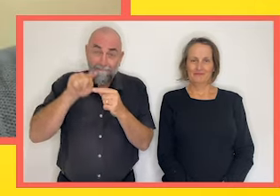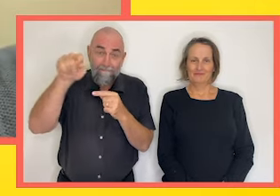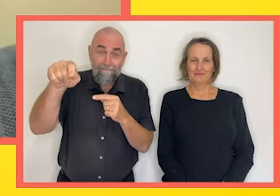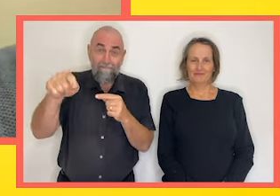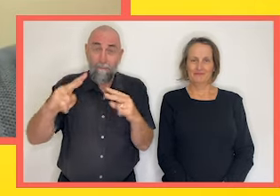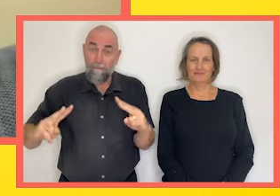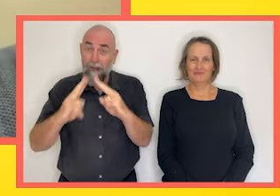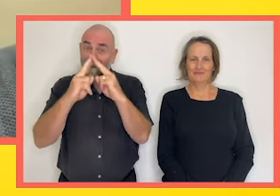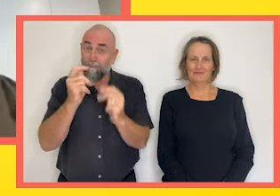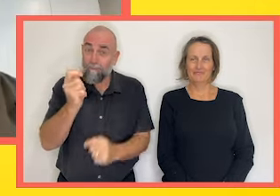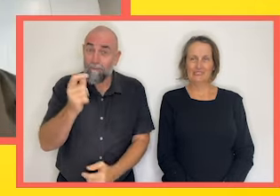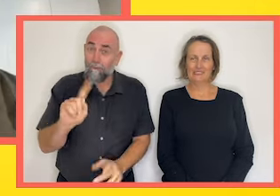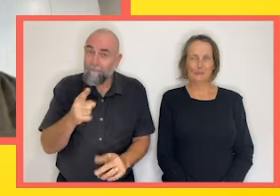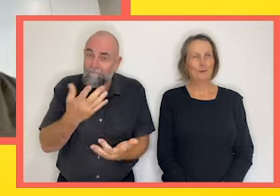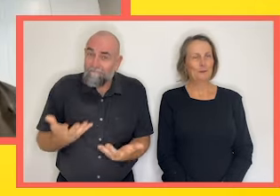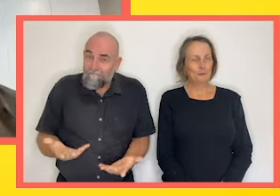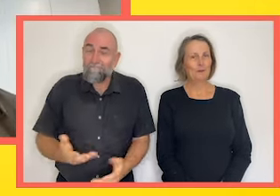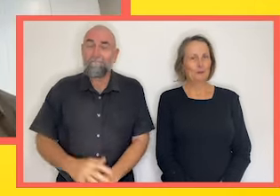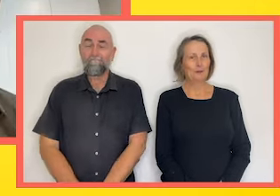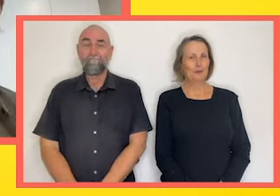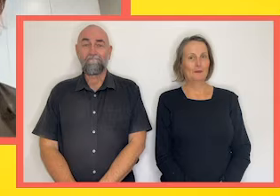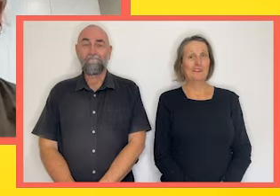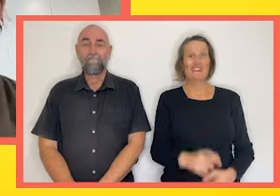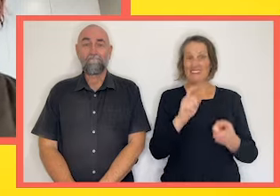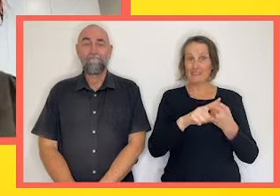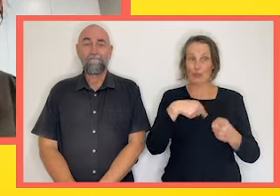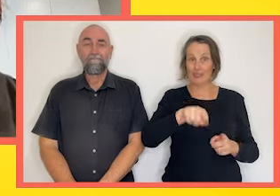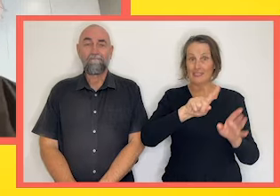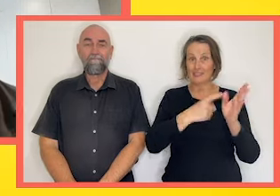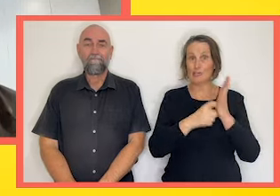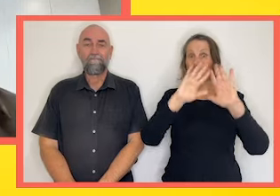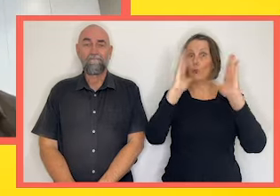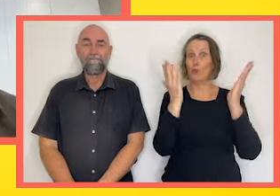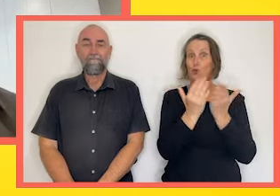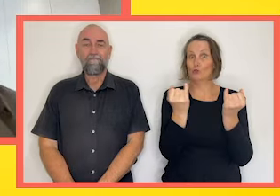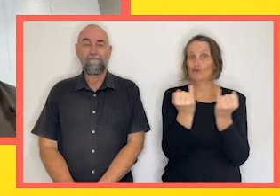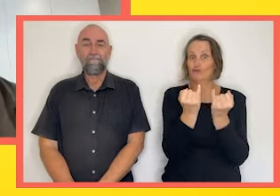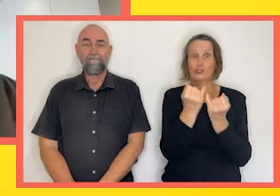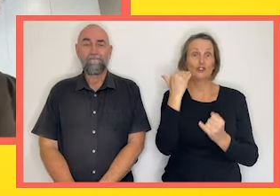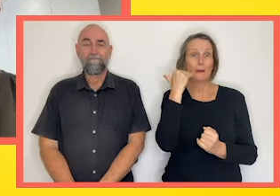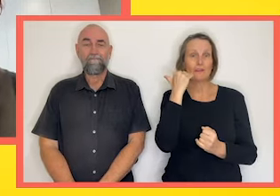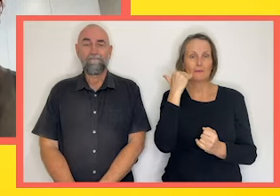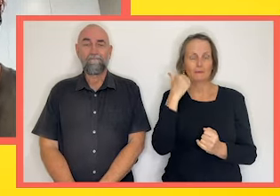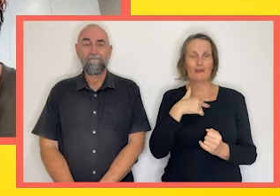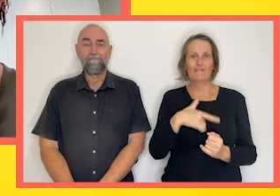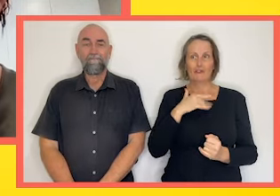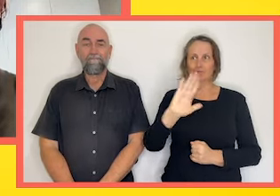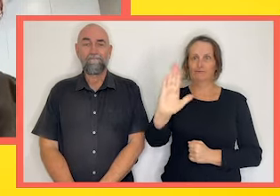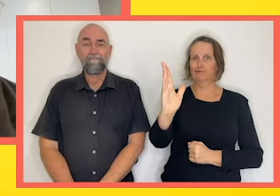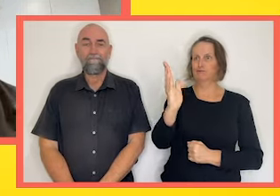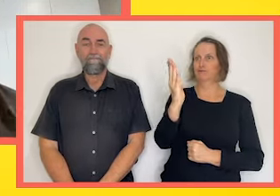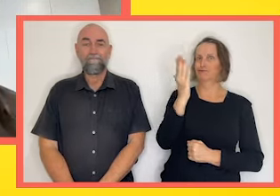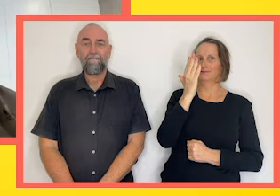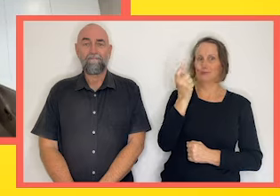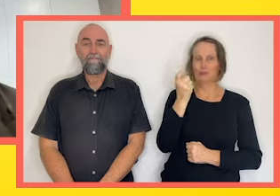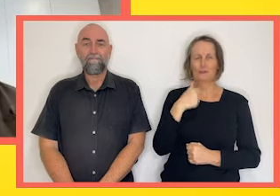in? Not quite. We've still got world champs this year, but it is getting quite daunting. It's one of